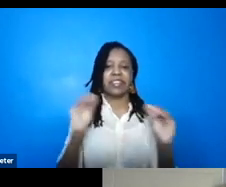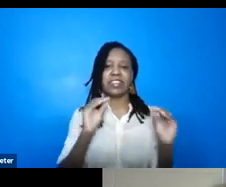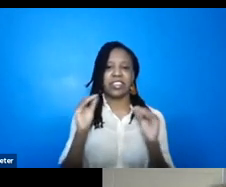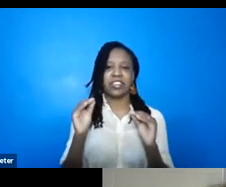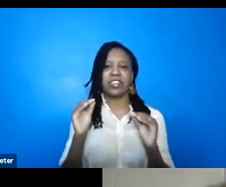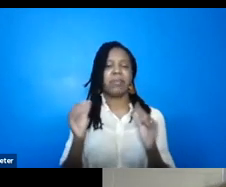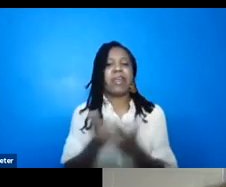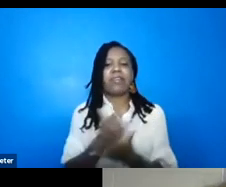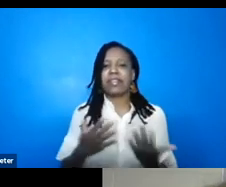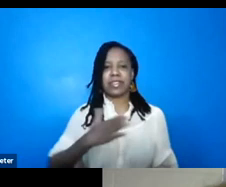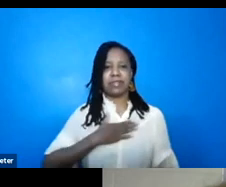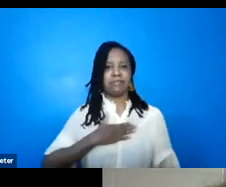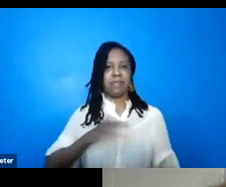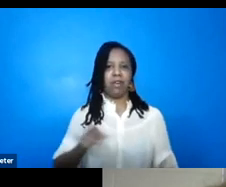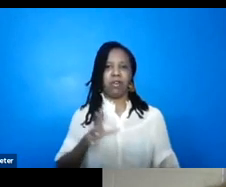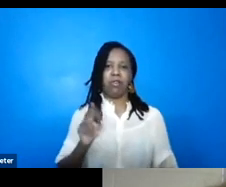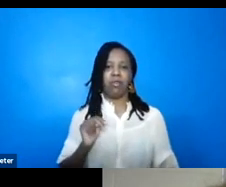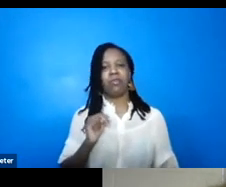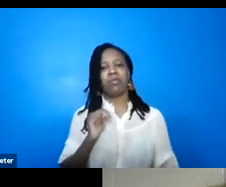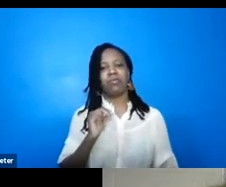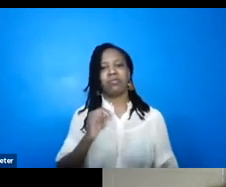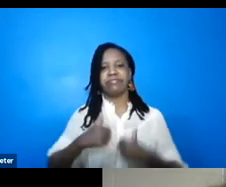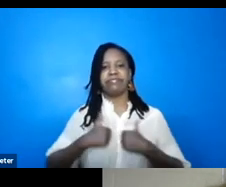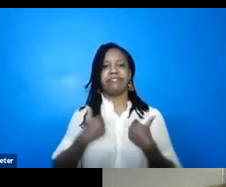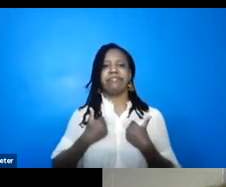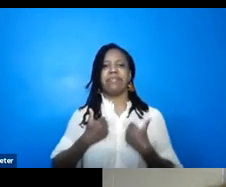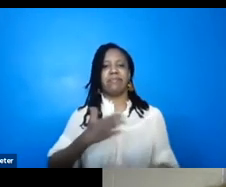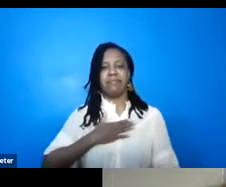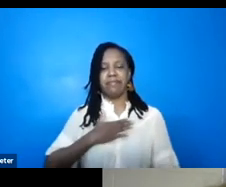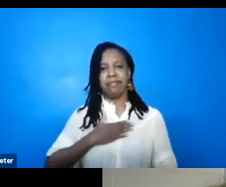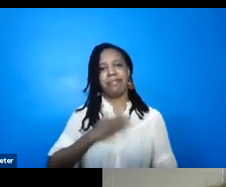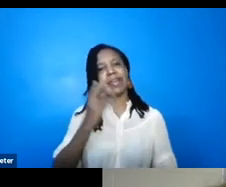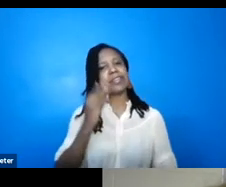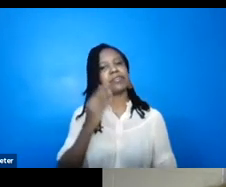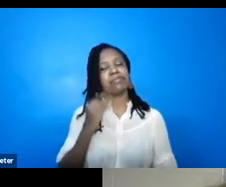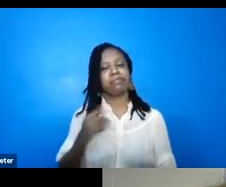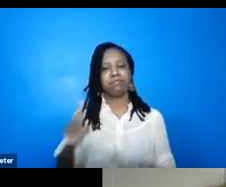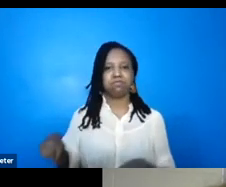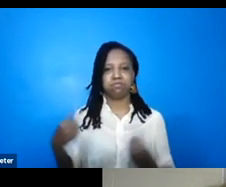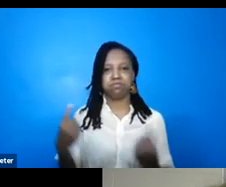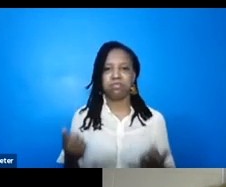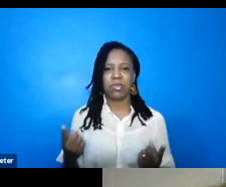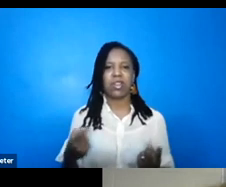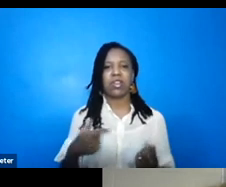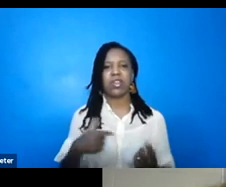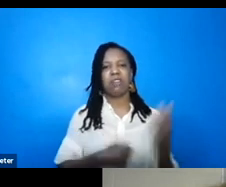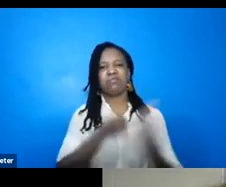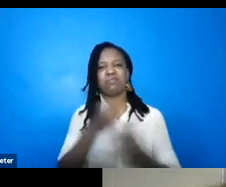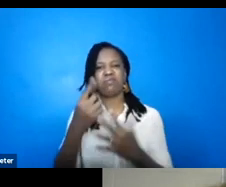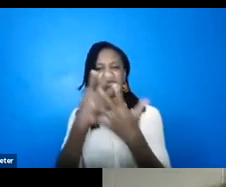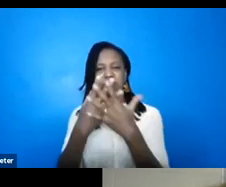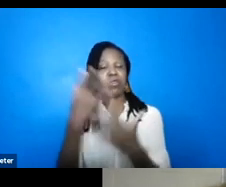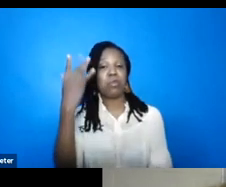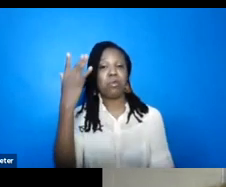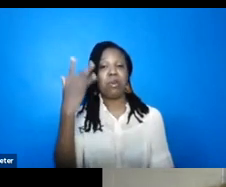when I think about like what led me to prison, it was that false perception of manhood, not willing to hear my homeboys call me a